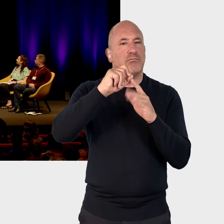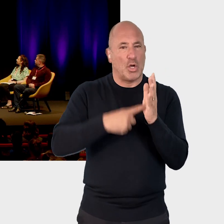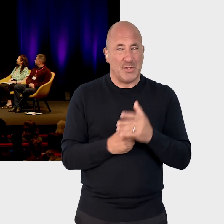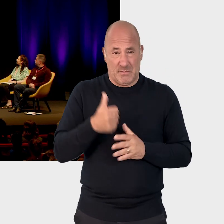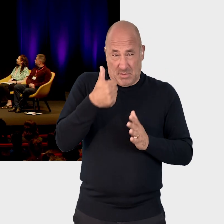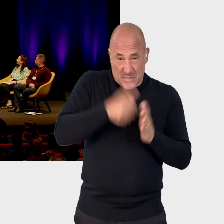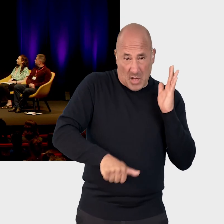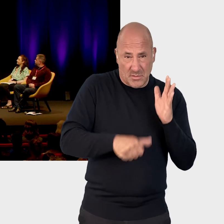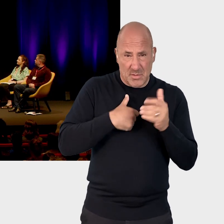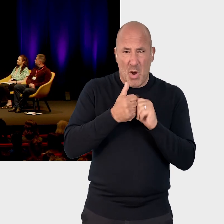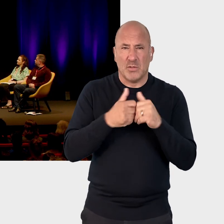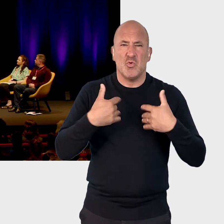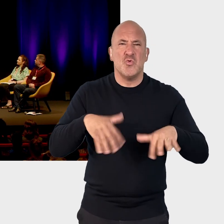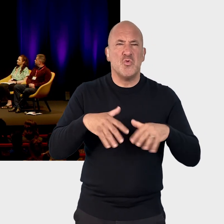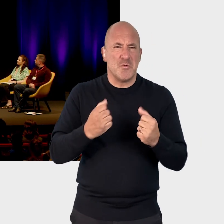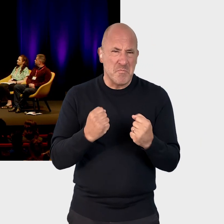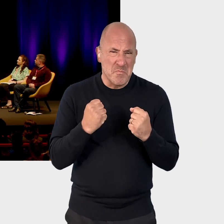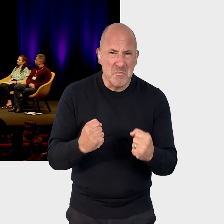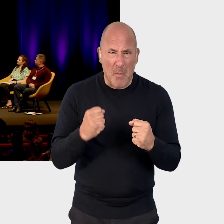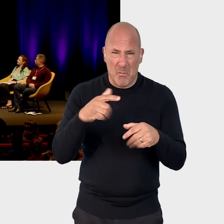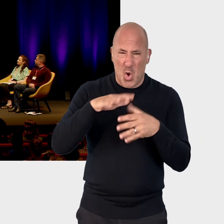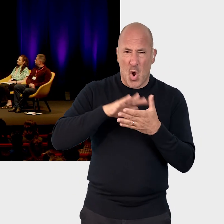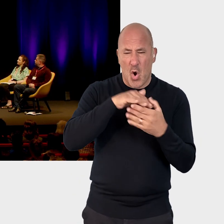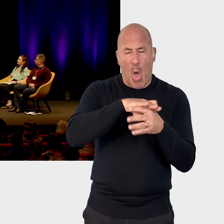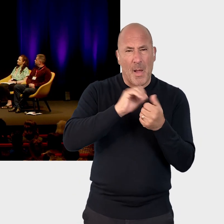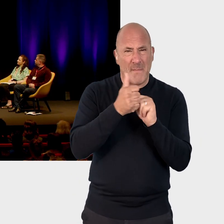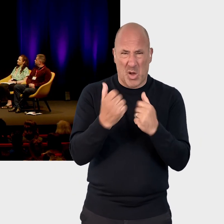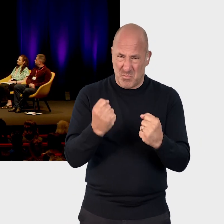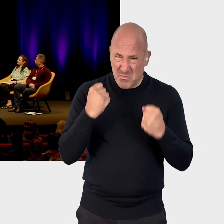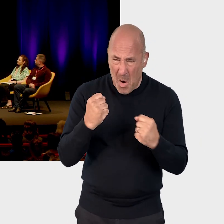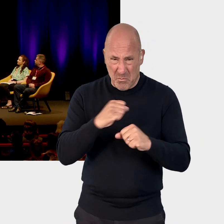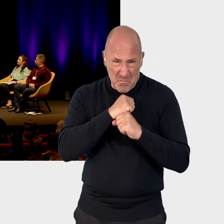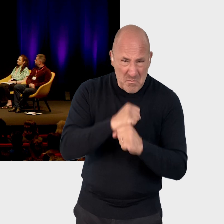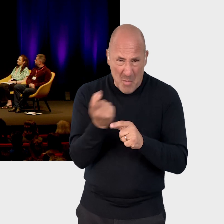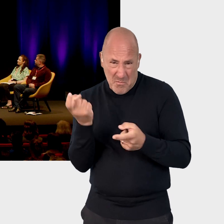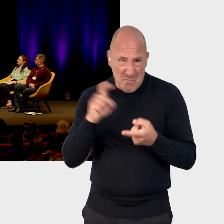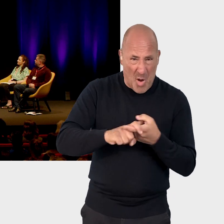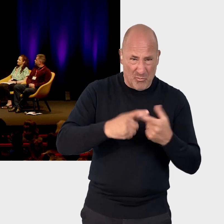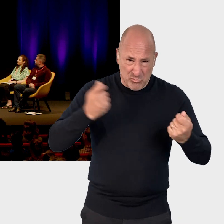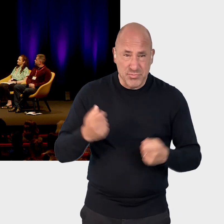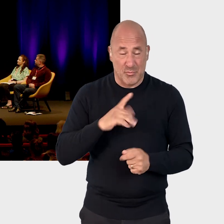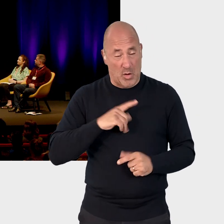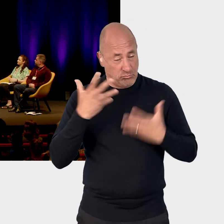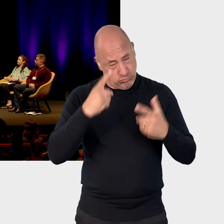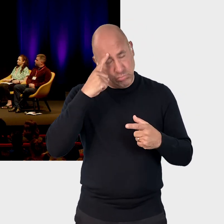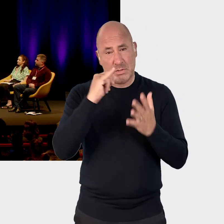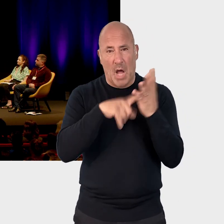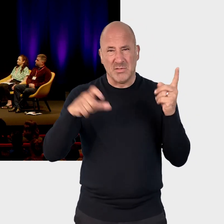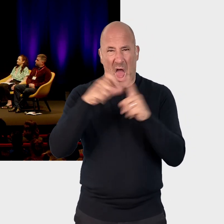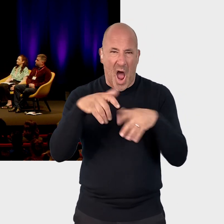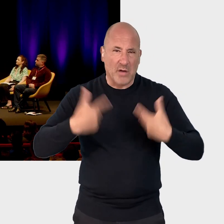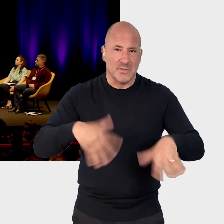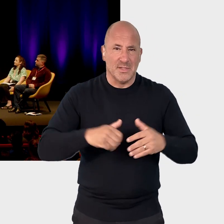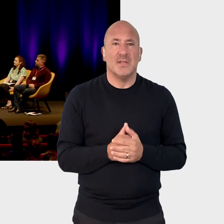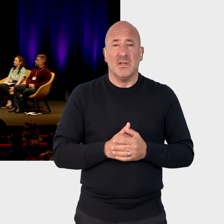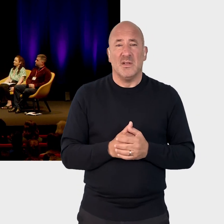And from the beginning, our partnership has been led by a fierce determination and commitment from our local partners to celebrate everything that Ross